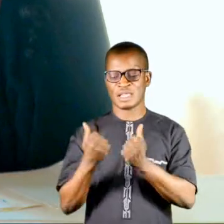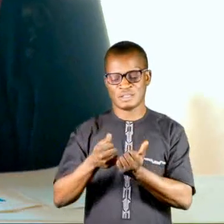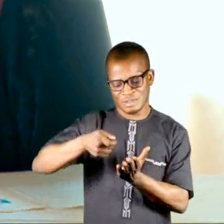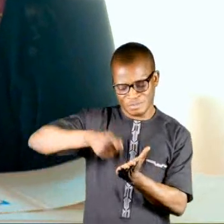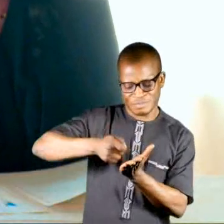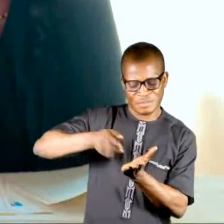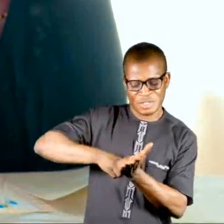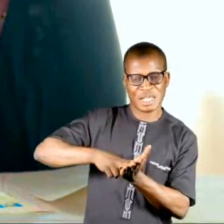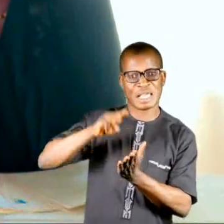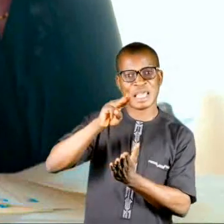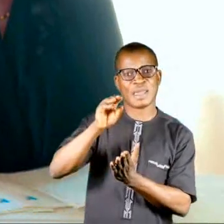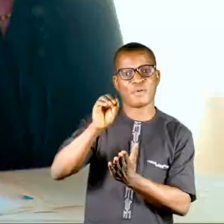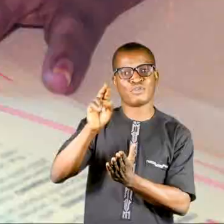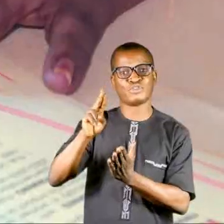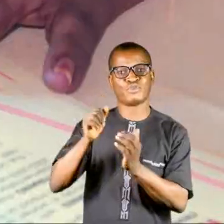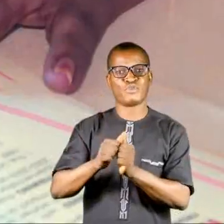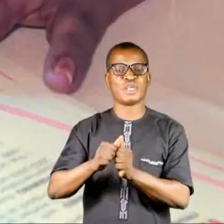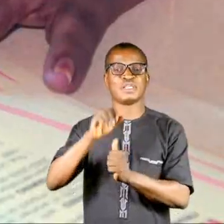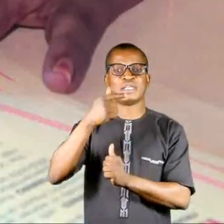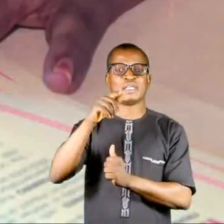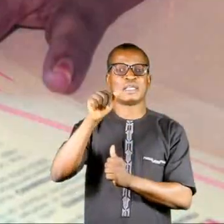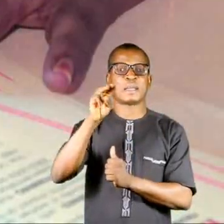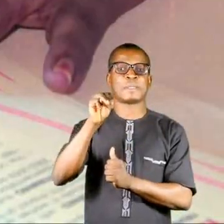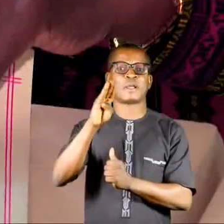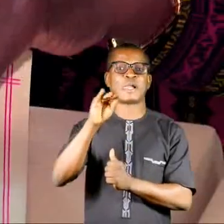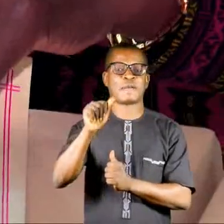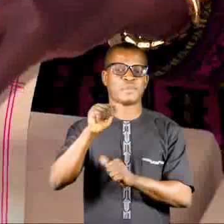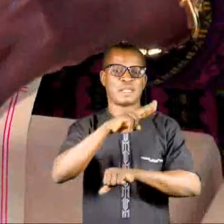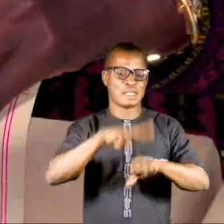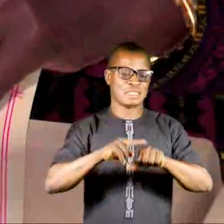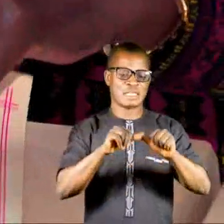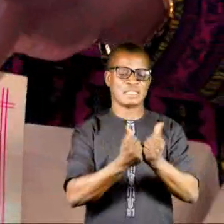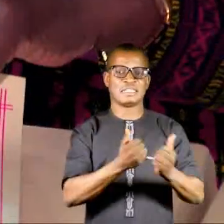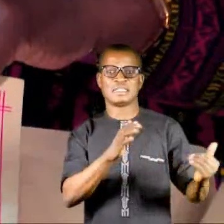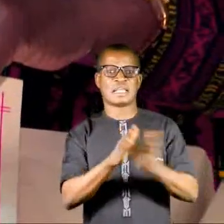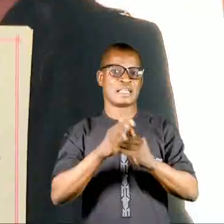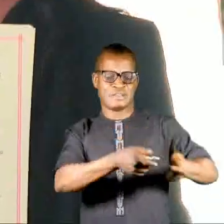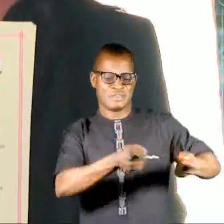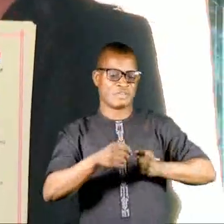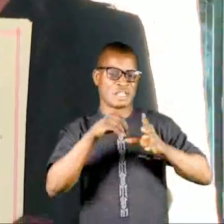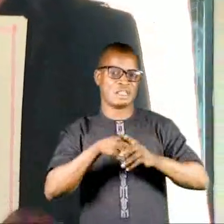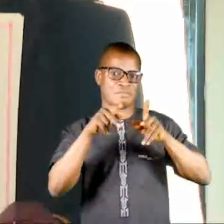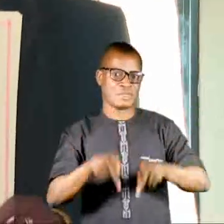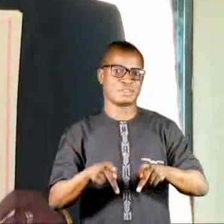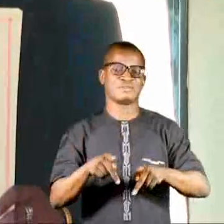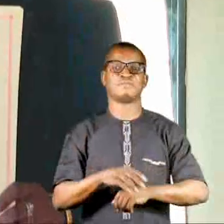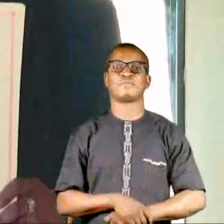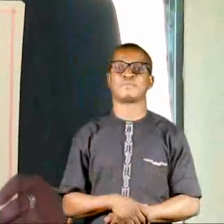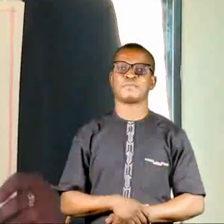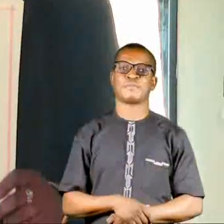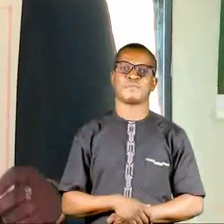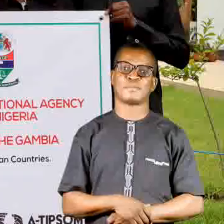The agency signed Memorandum of Understanding with its counterpart in Gambia, the National Agency Against Trafficking in Persons, NATIP.